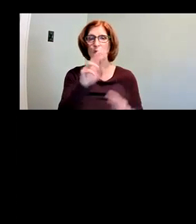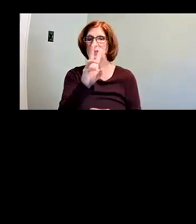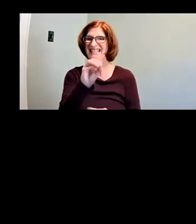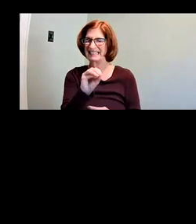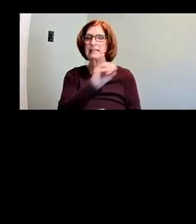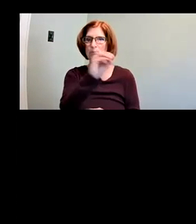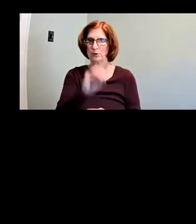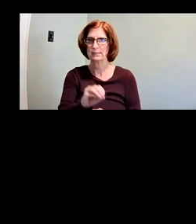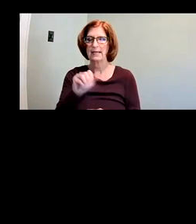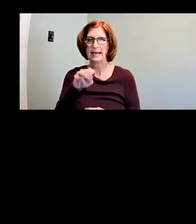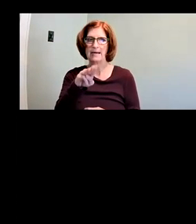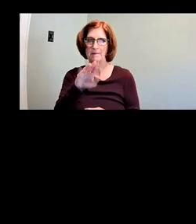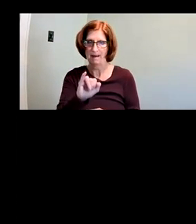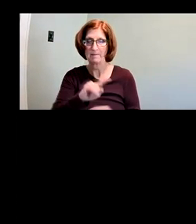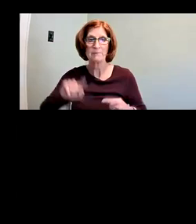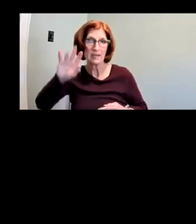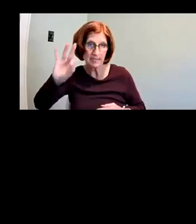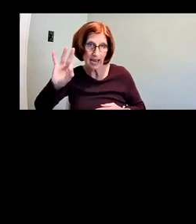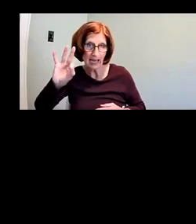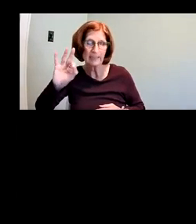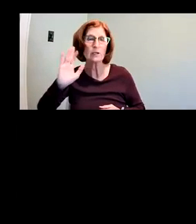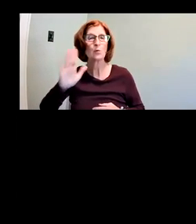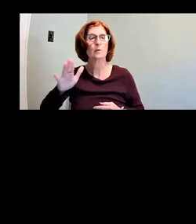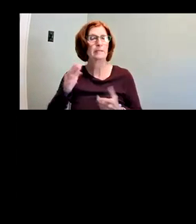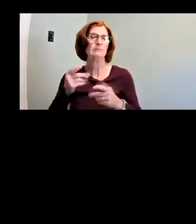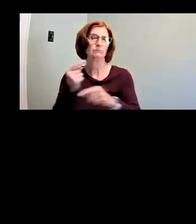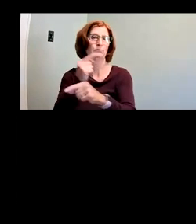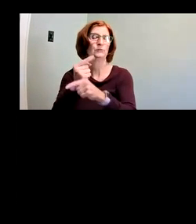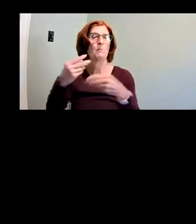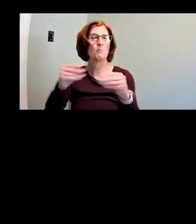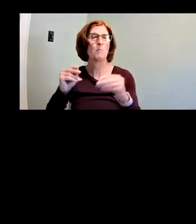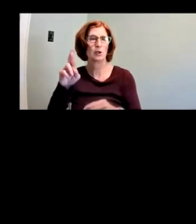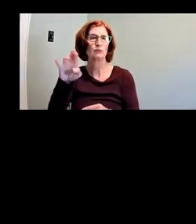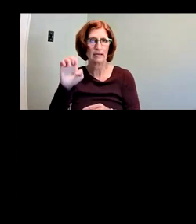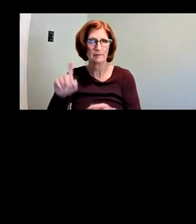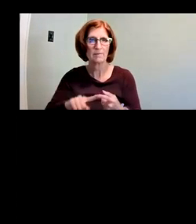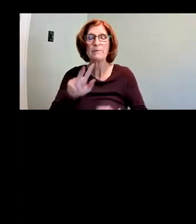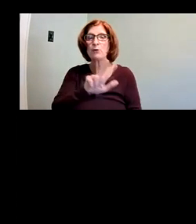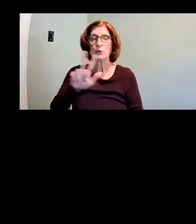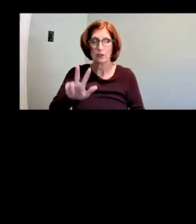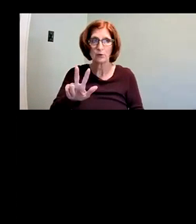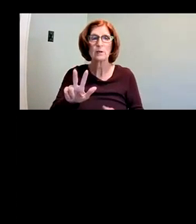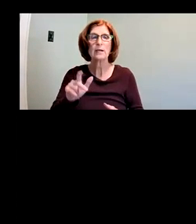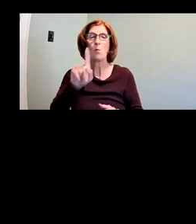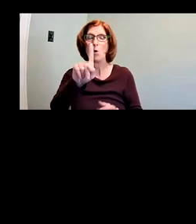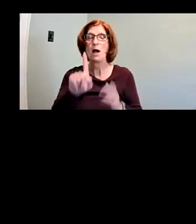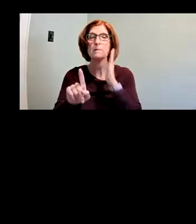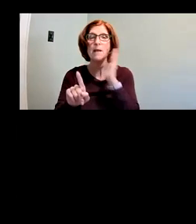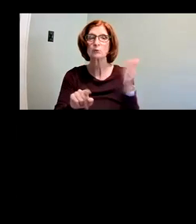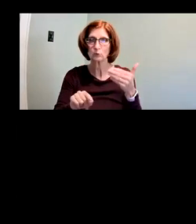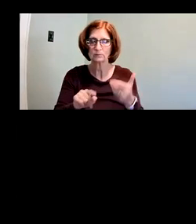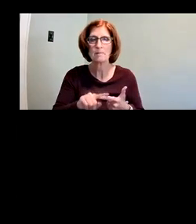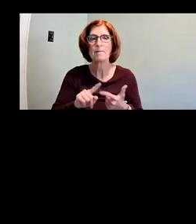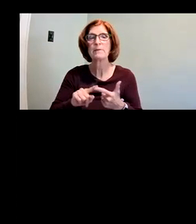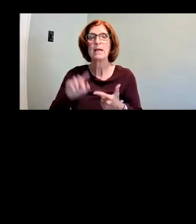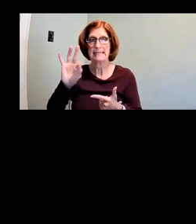AMI. Nine of the units are going to be market rate. 33 of the units are one bedroom, and nine of the units are